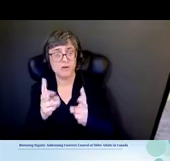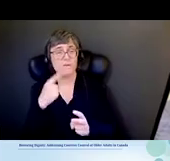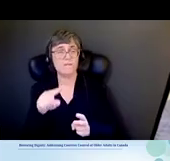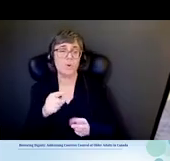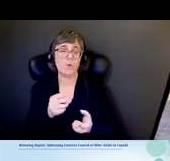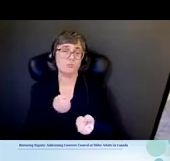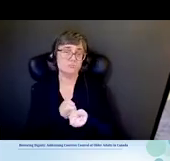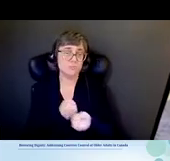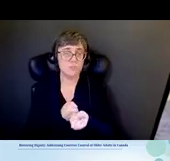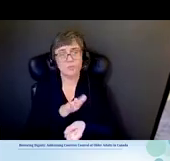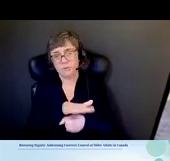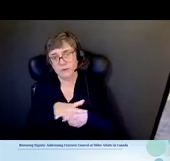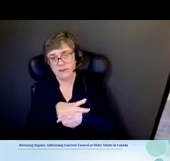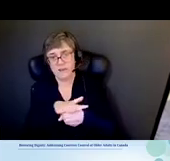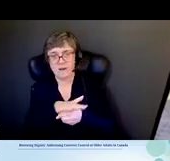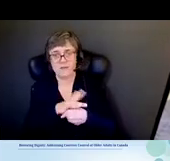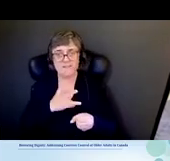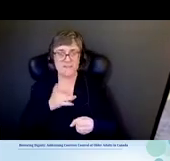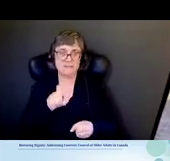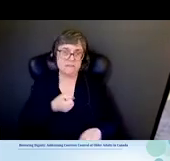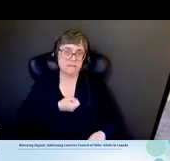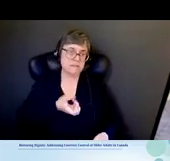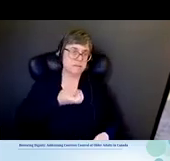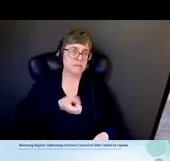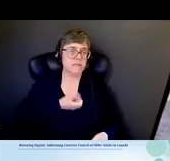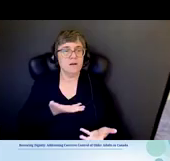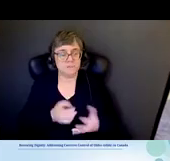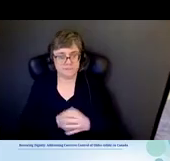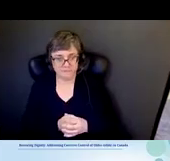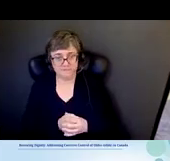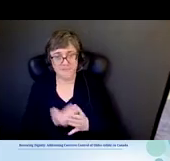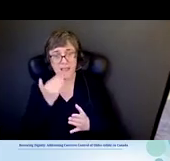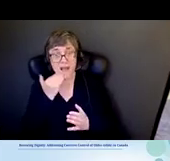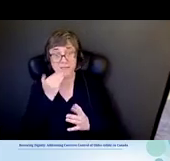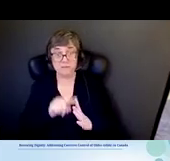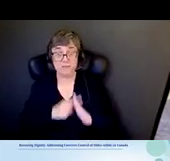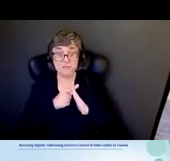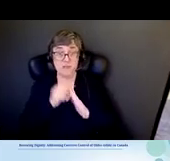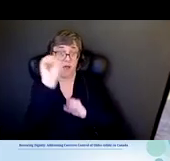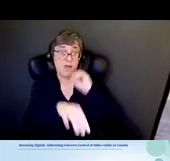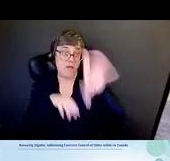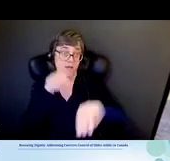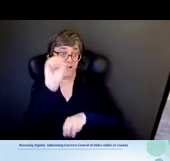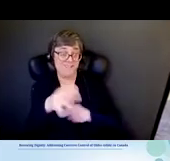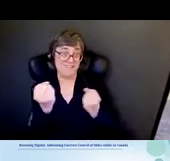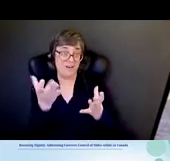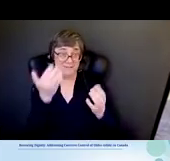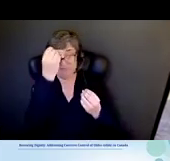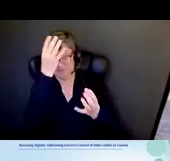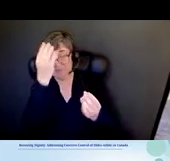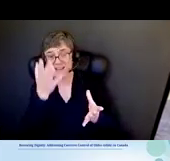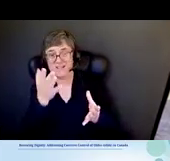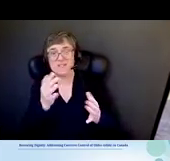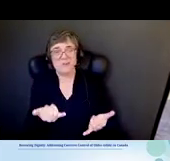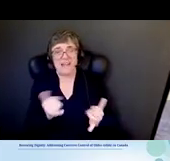Now, this said, I know it's a lot of information up front. I think it's time to begin. So I'm just going to stop